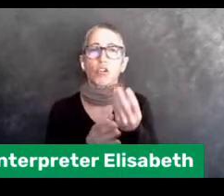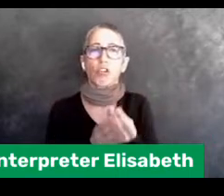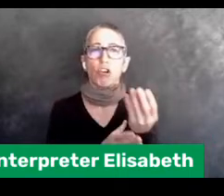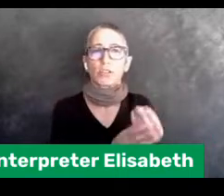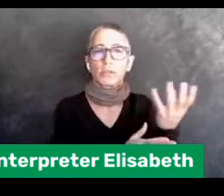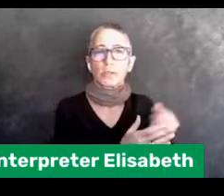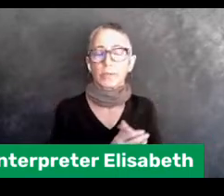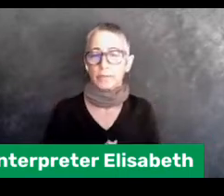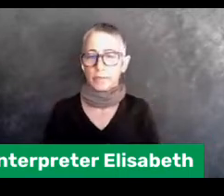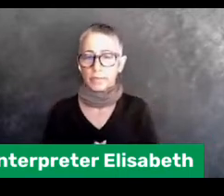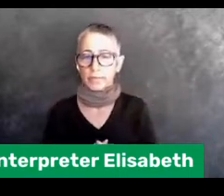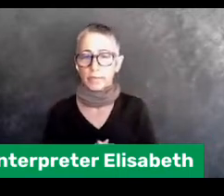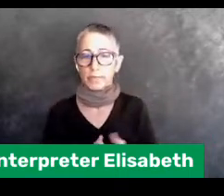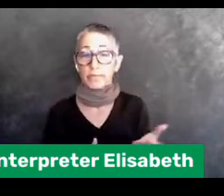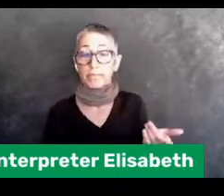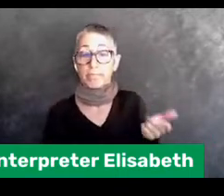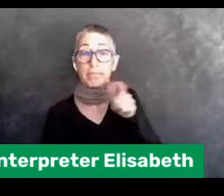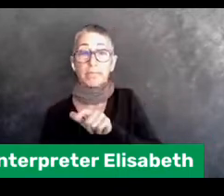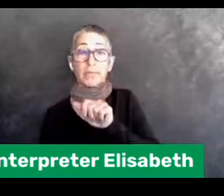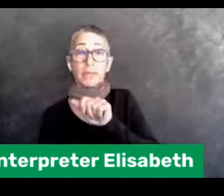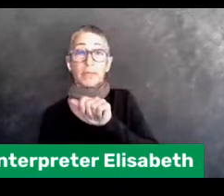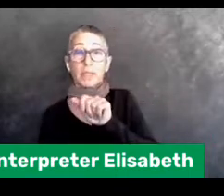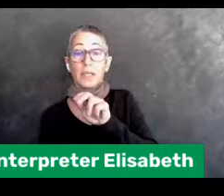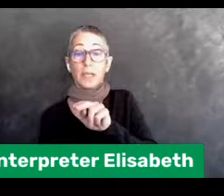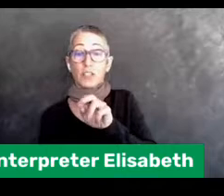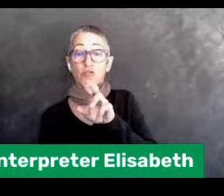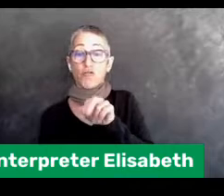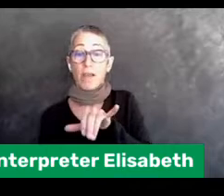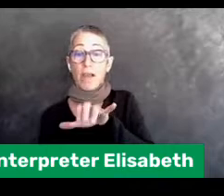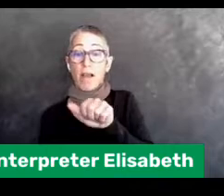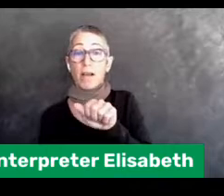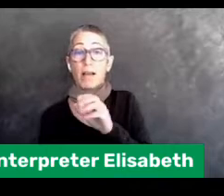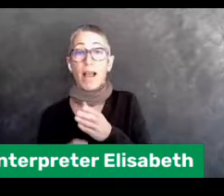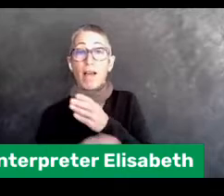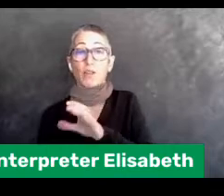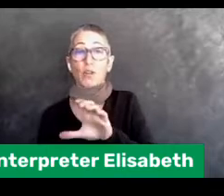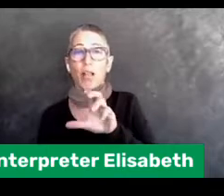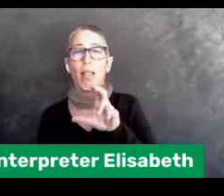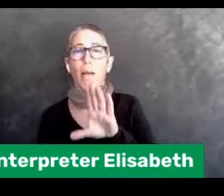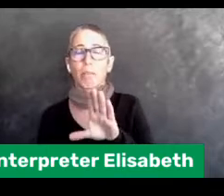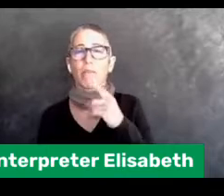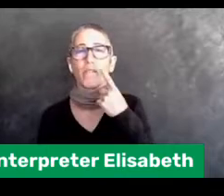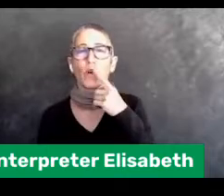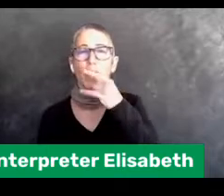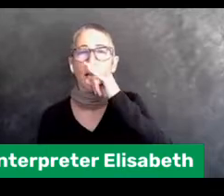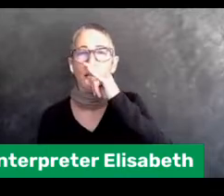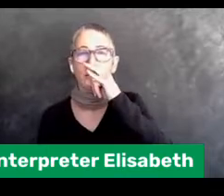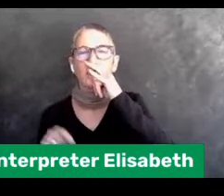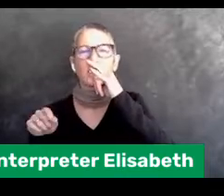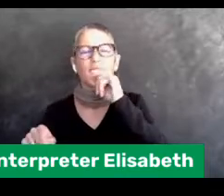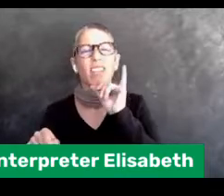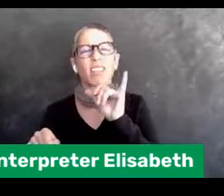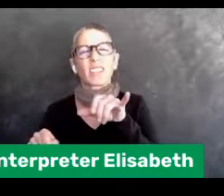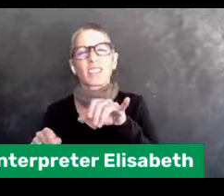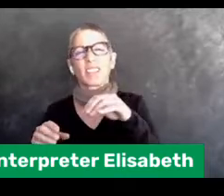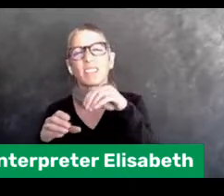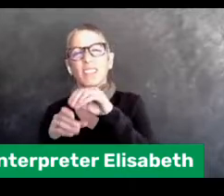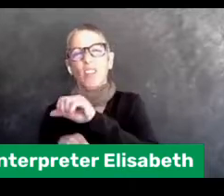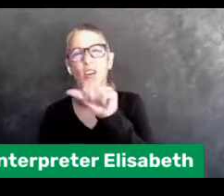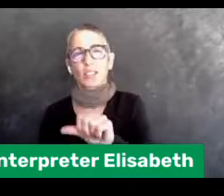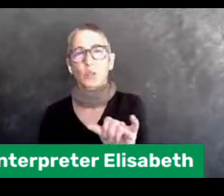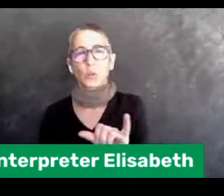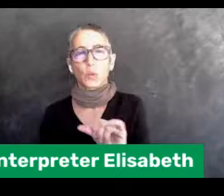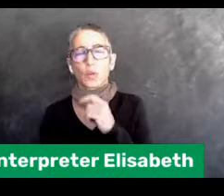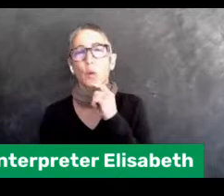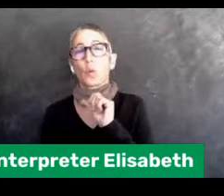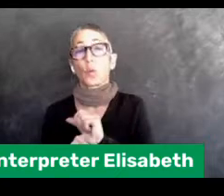Andrea Yousefi. I work at By the Hand Club for Kids, which is an after-school program located in Austin. I've worked in the Austin community